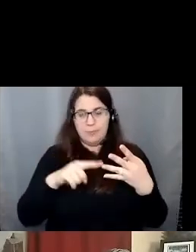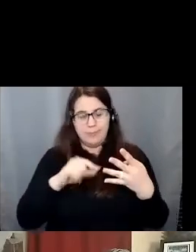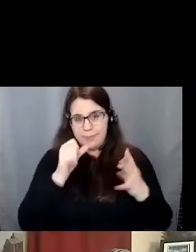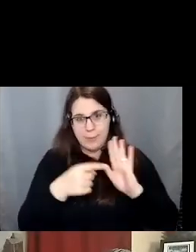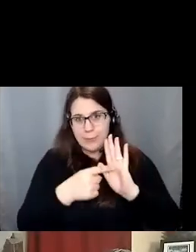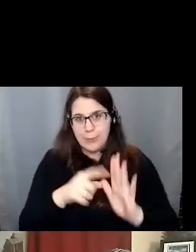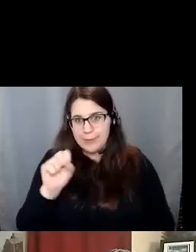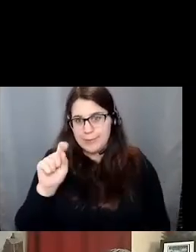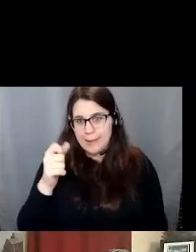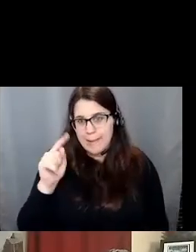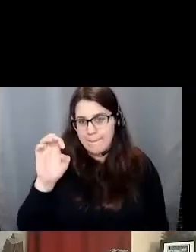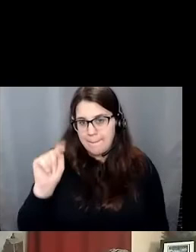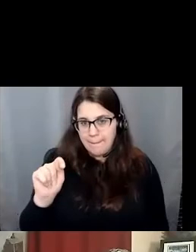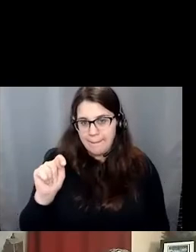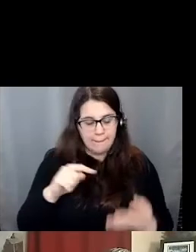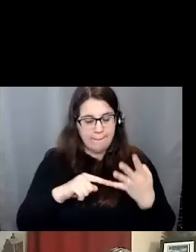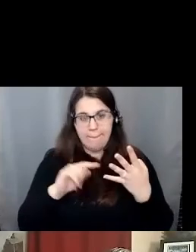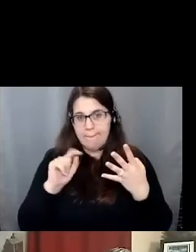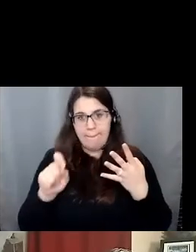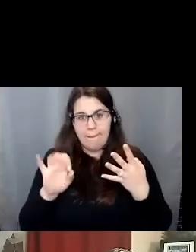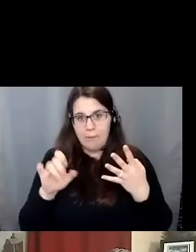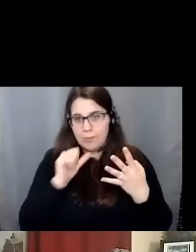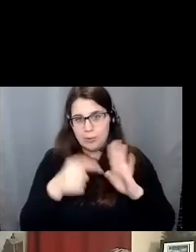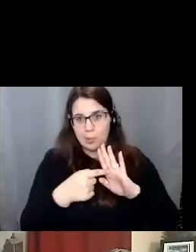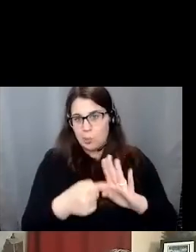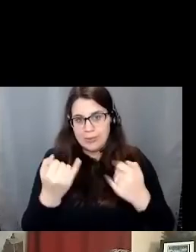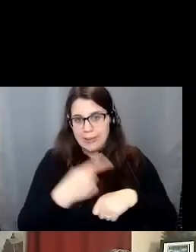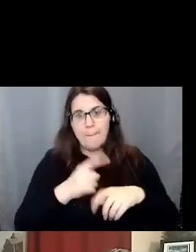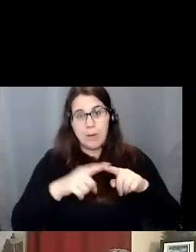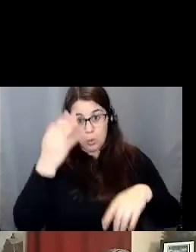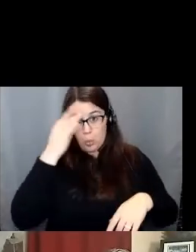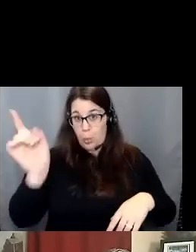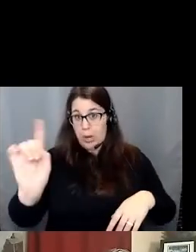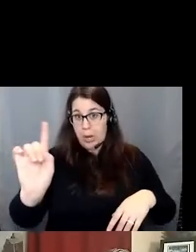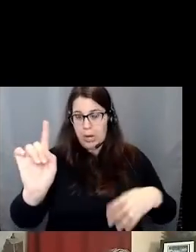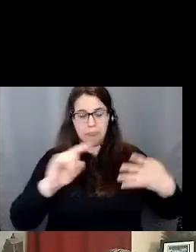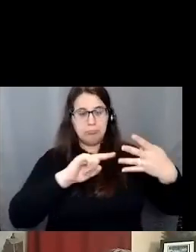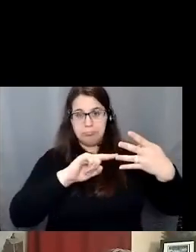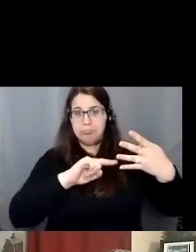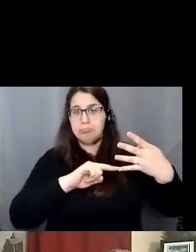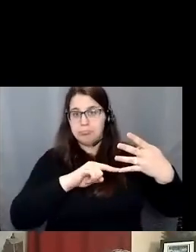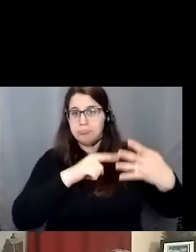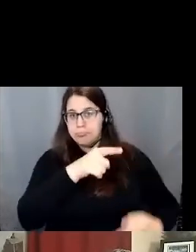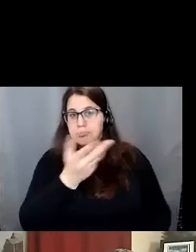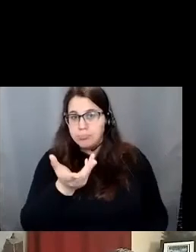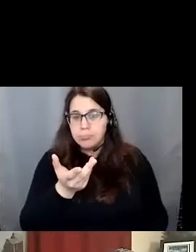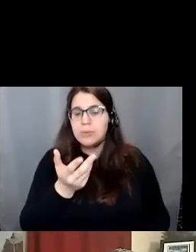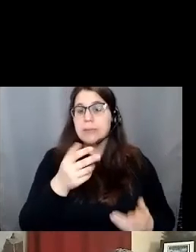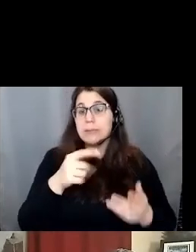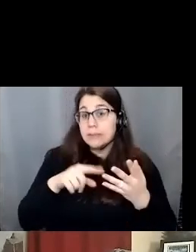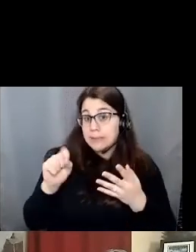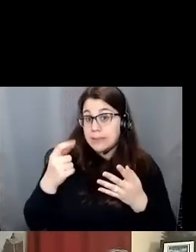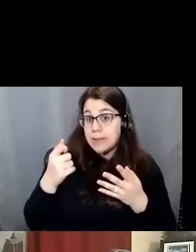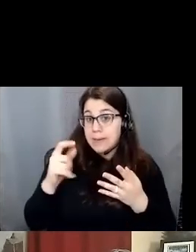or the tax form screen, but just know that this is where it's located. and statements are quarterly.